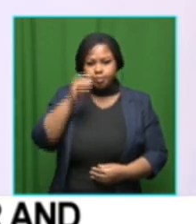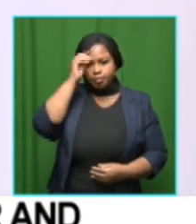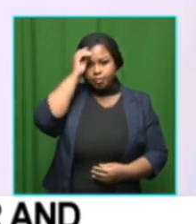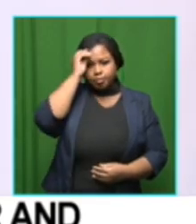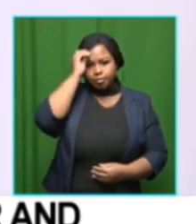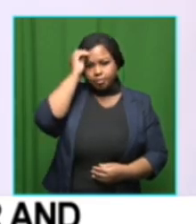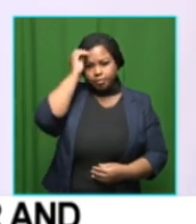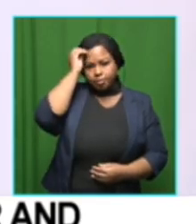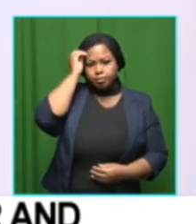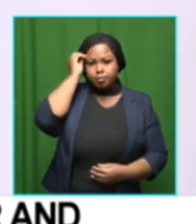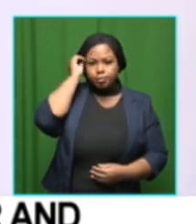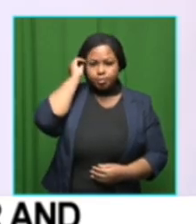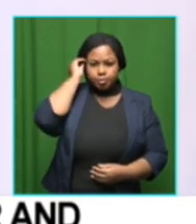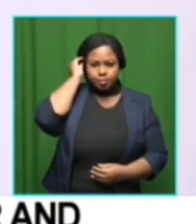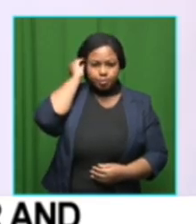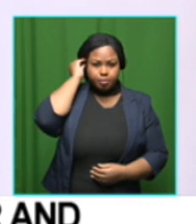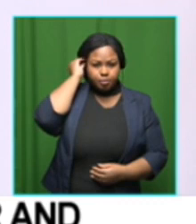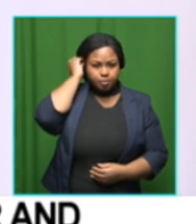Thank you.